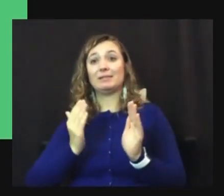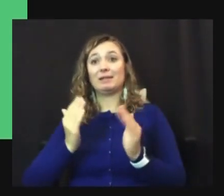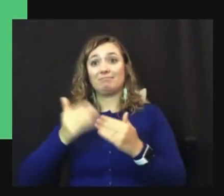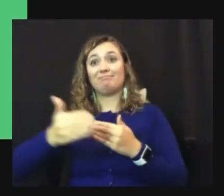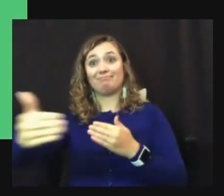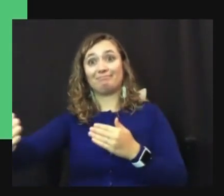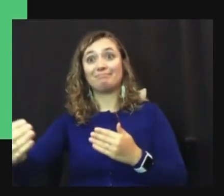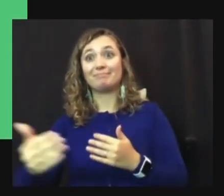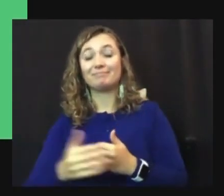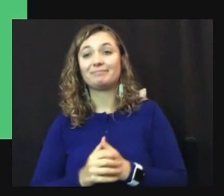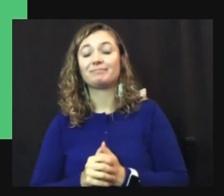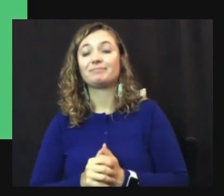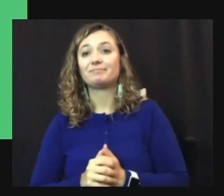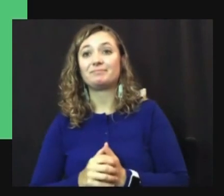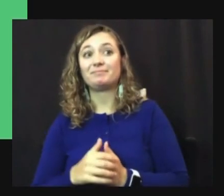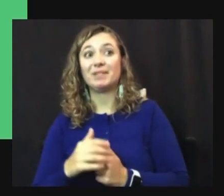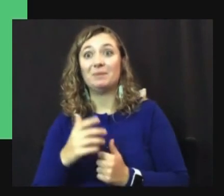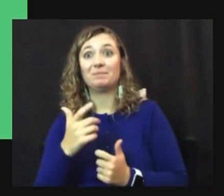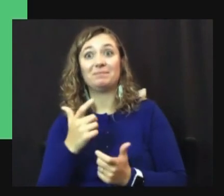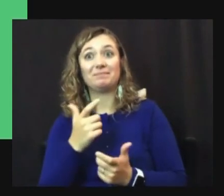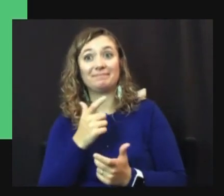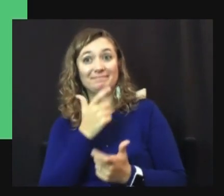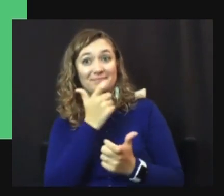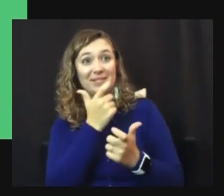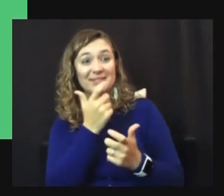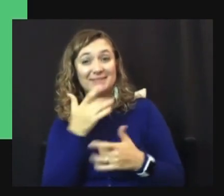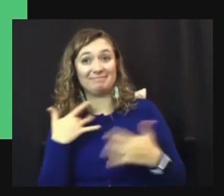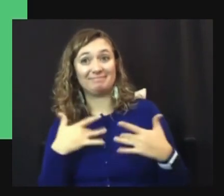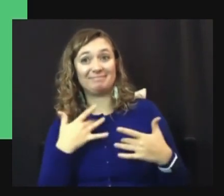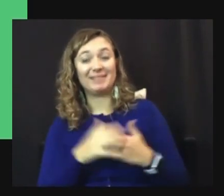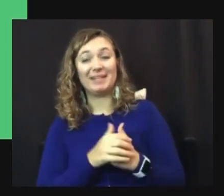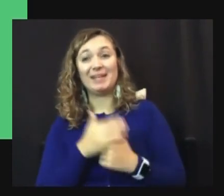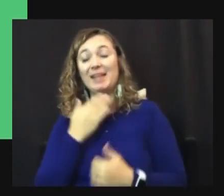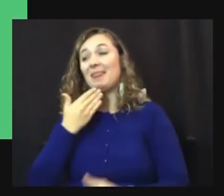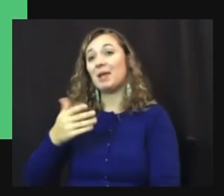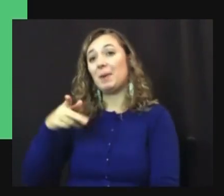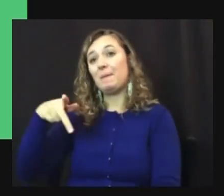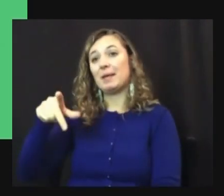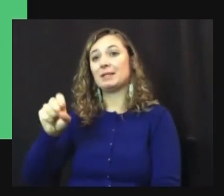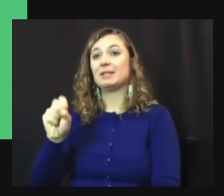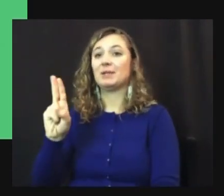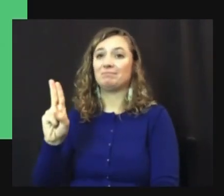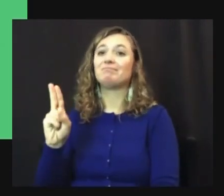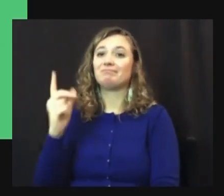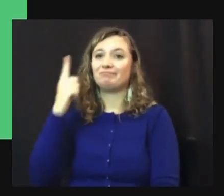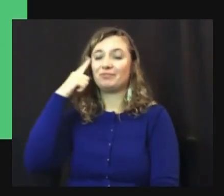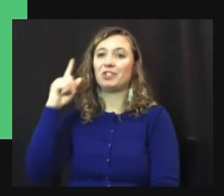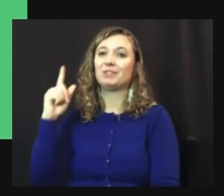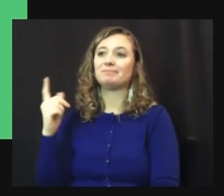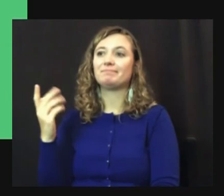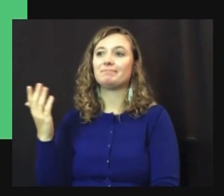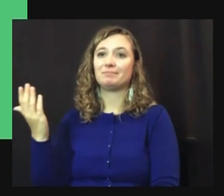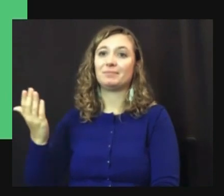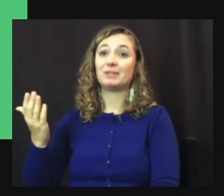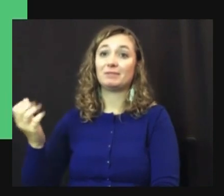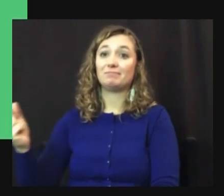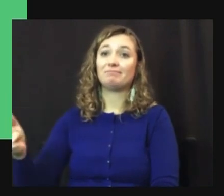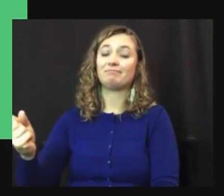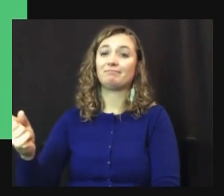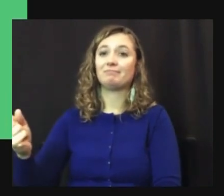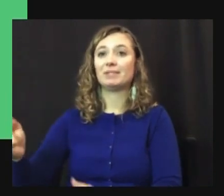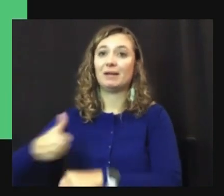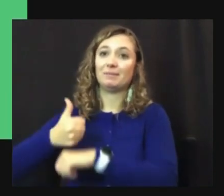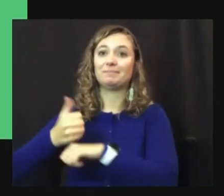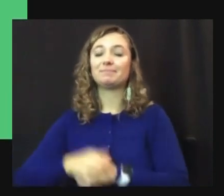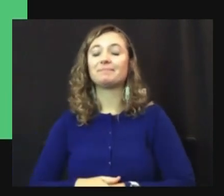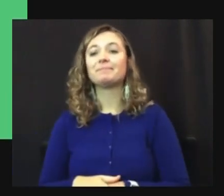to watch either. And thank you to Penn State for hosting us. Yeah, and I know that there were questions we didn't get to. We will